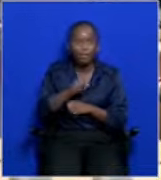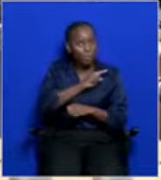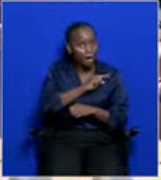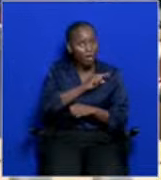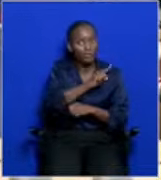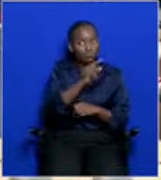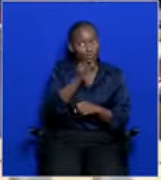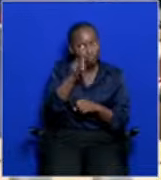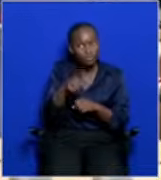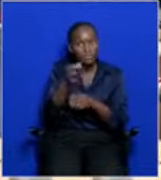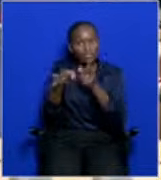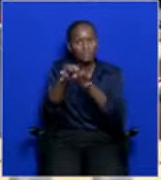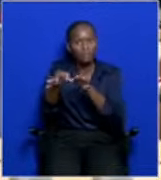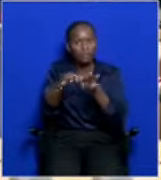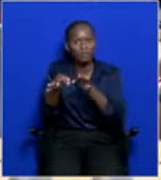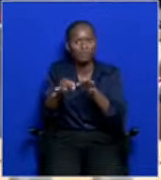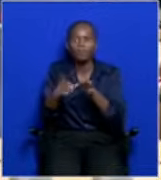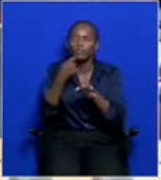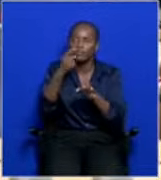form.